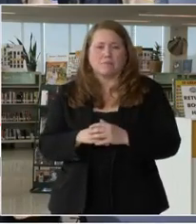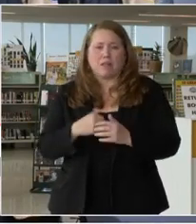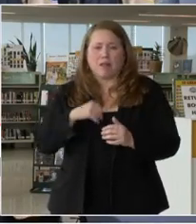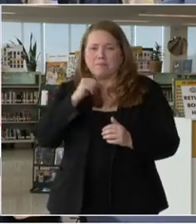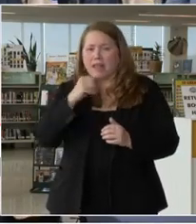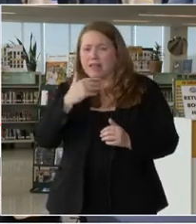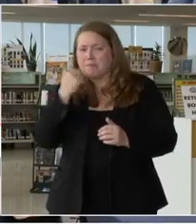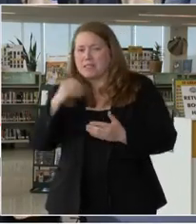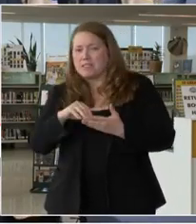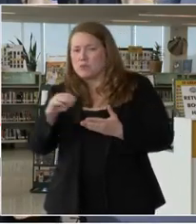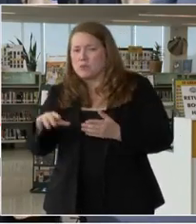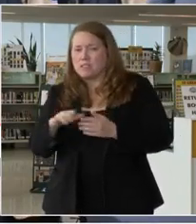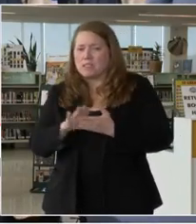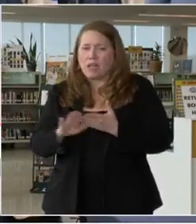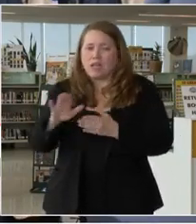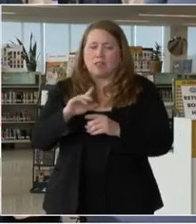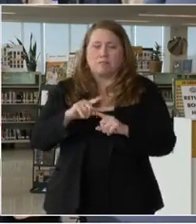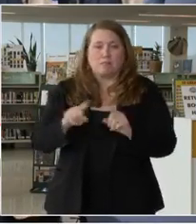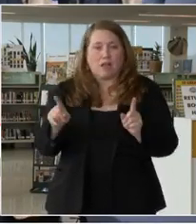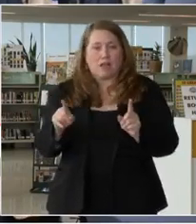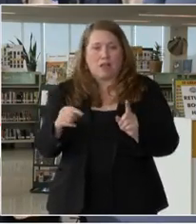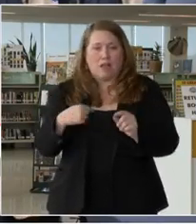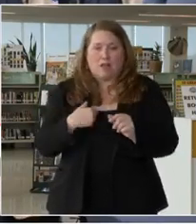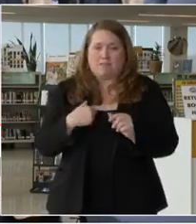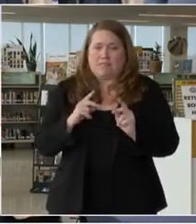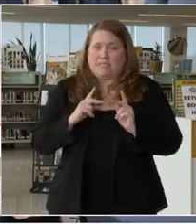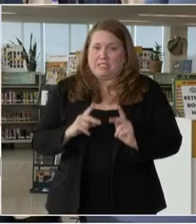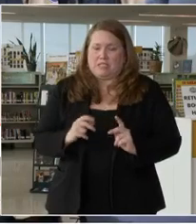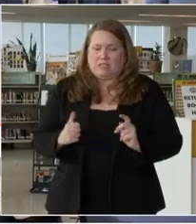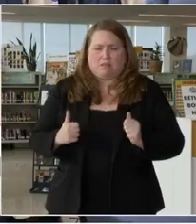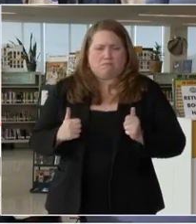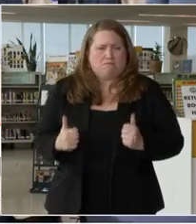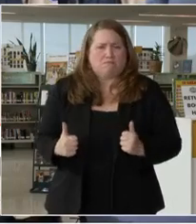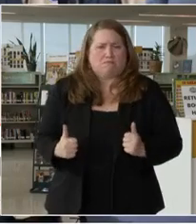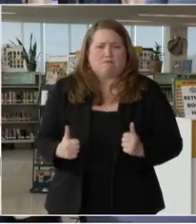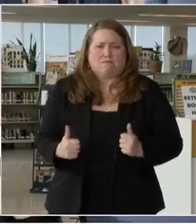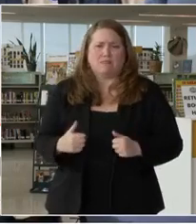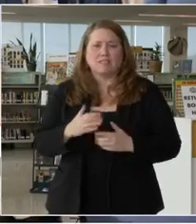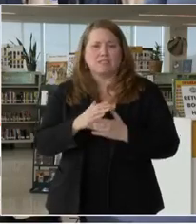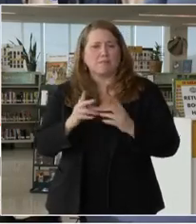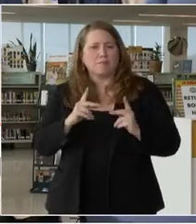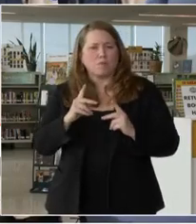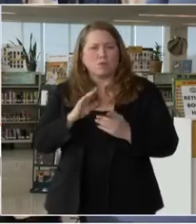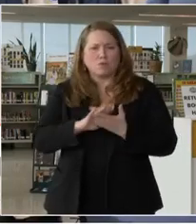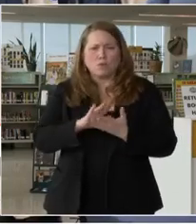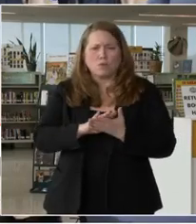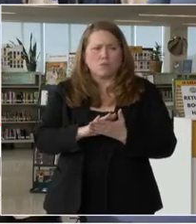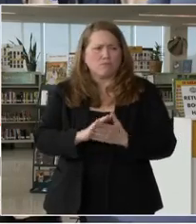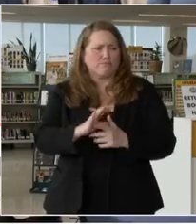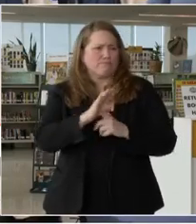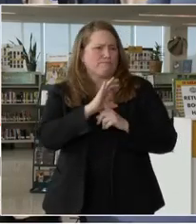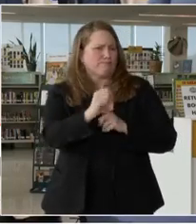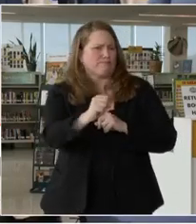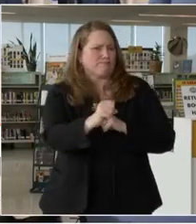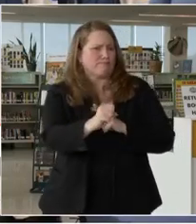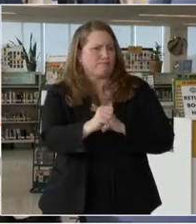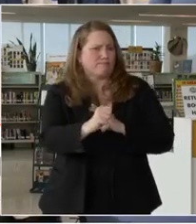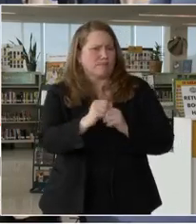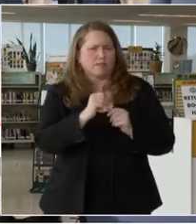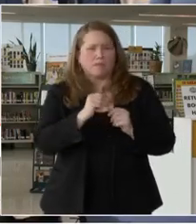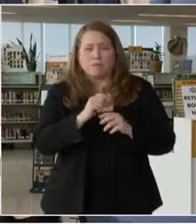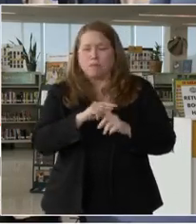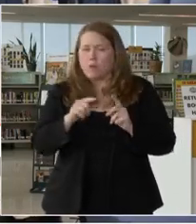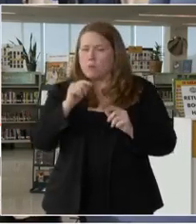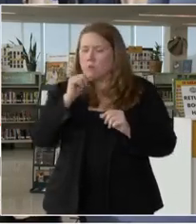I'm in college now, and I'm attending UDC, and that's a real issue for me. You know, I'm not the best math student, but we work with you through it. We